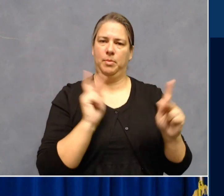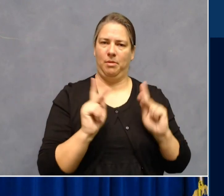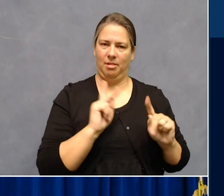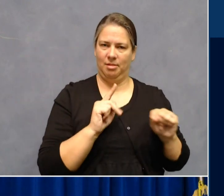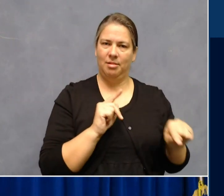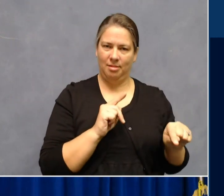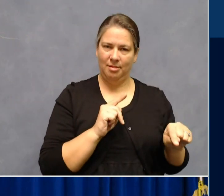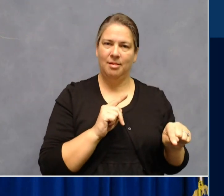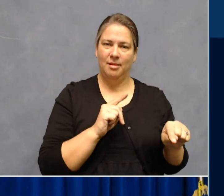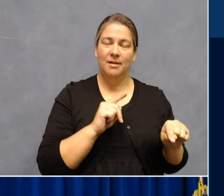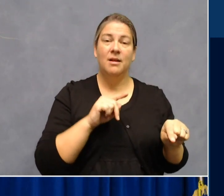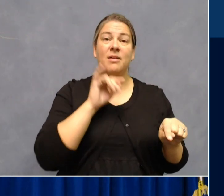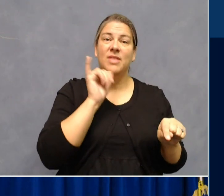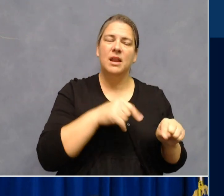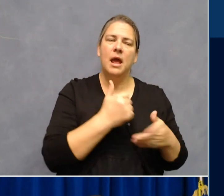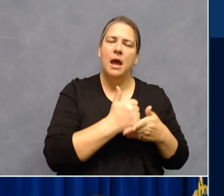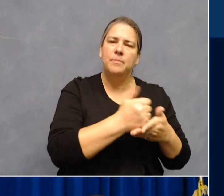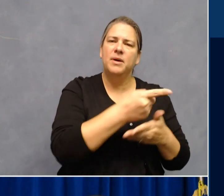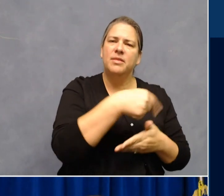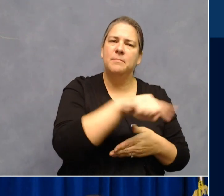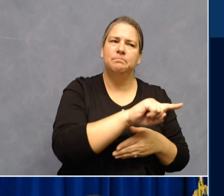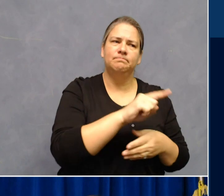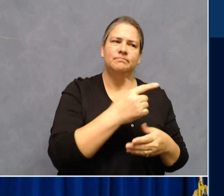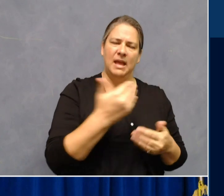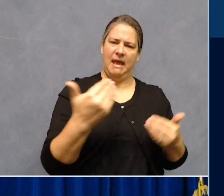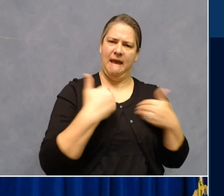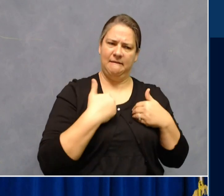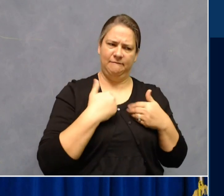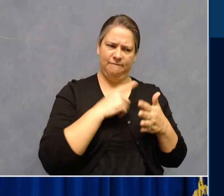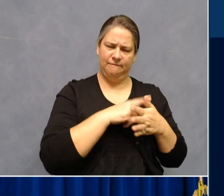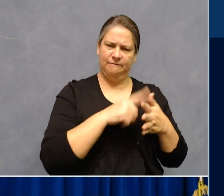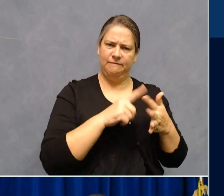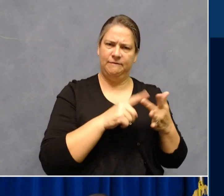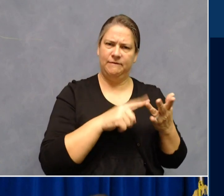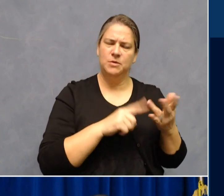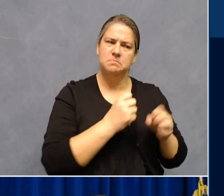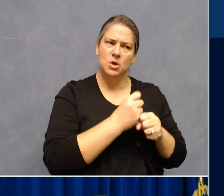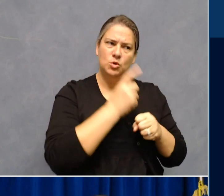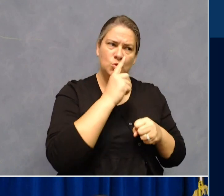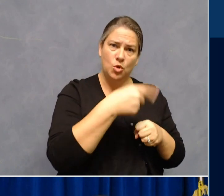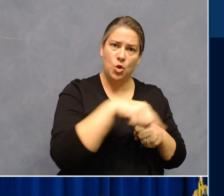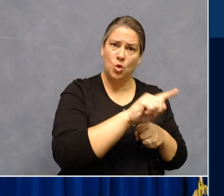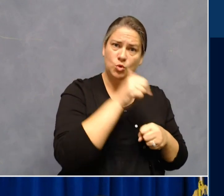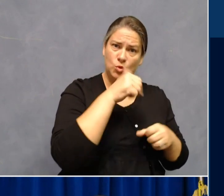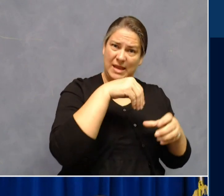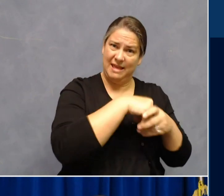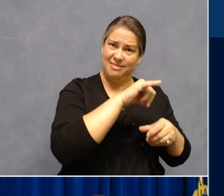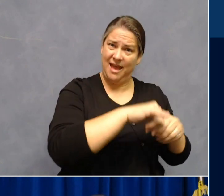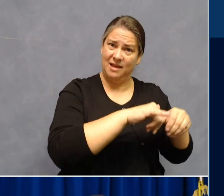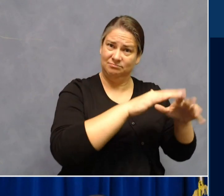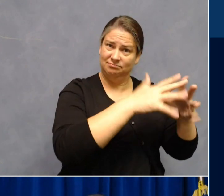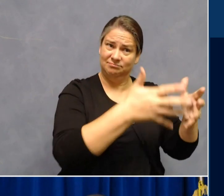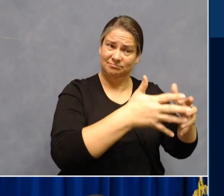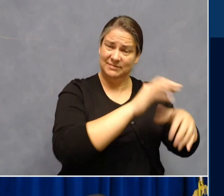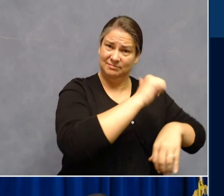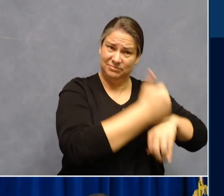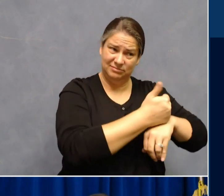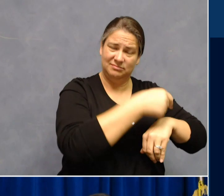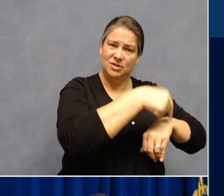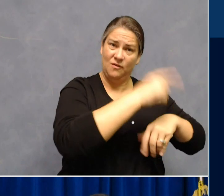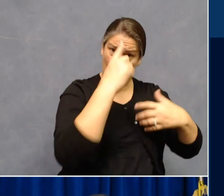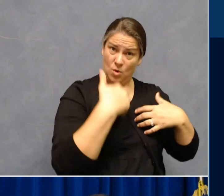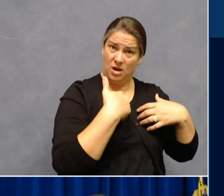to ensure safe, stable housing for Kentuckians in recovery. Those are Kentuckians that are trying to break a